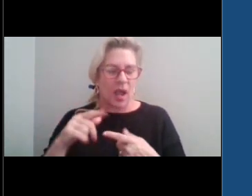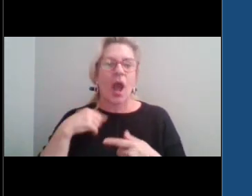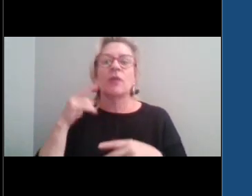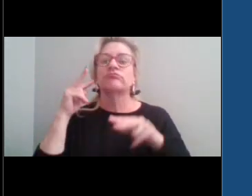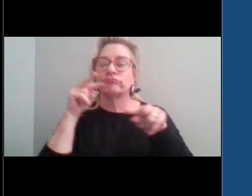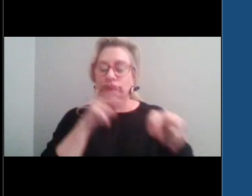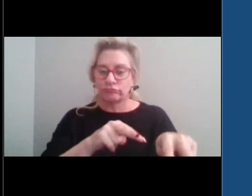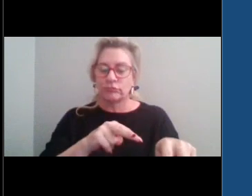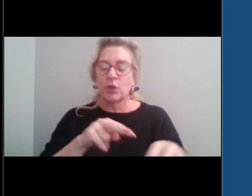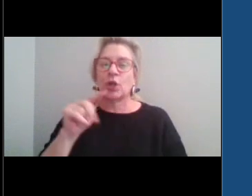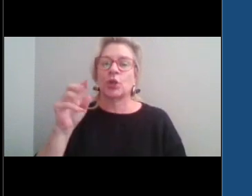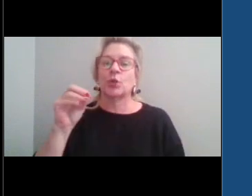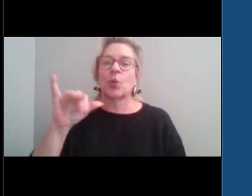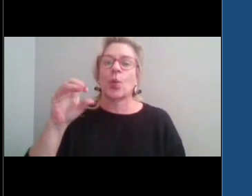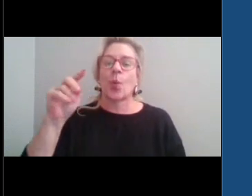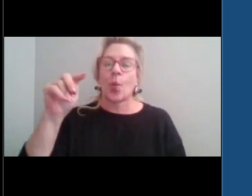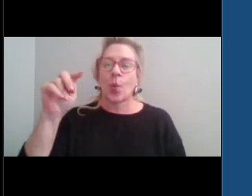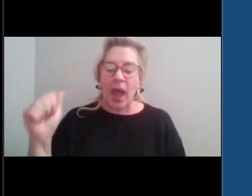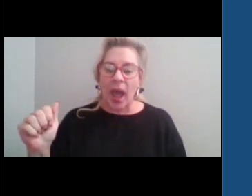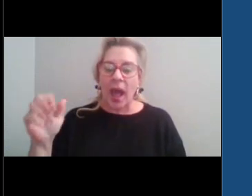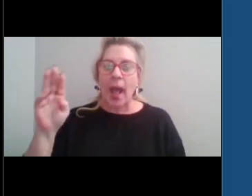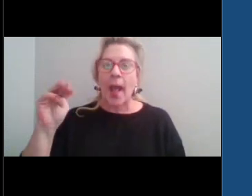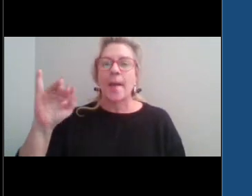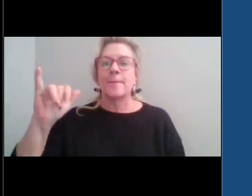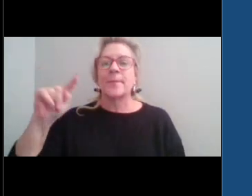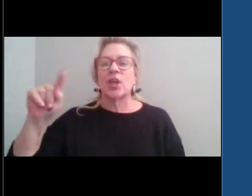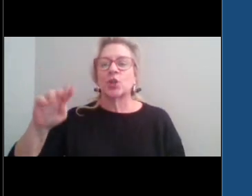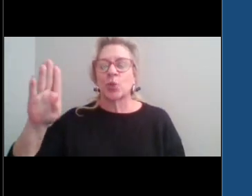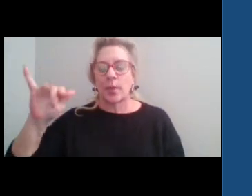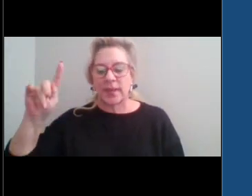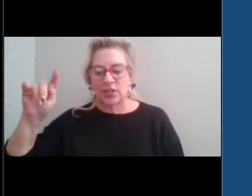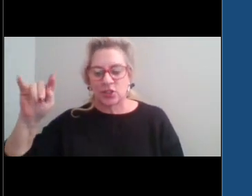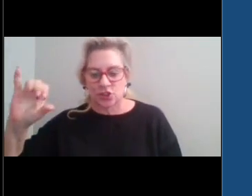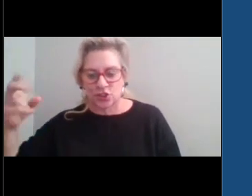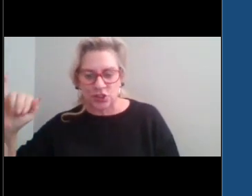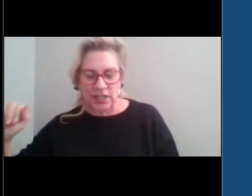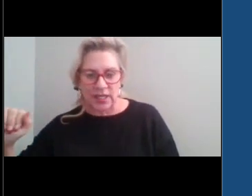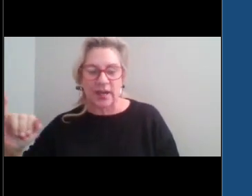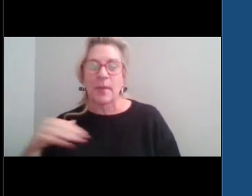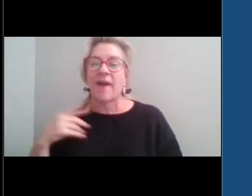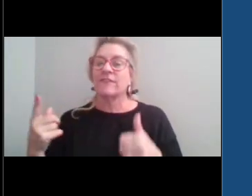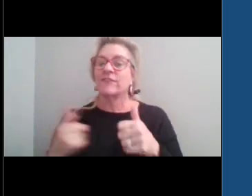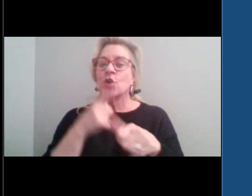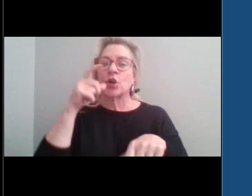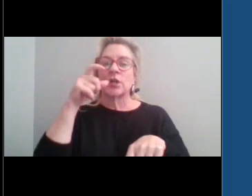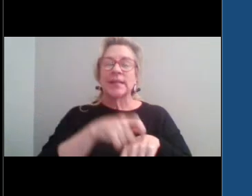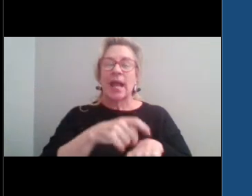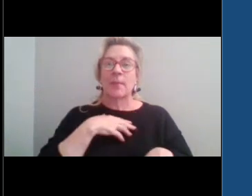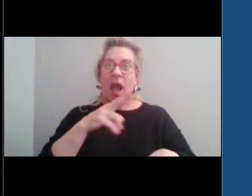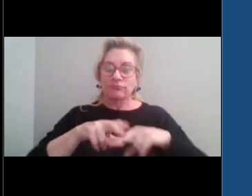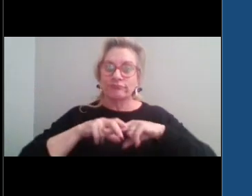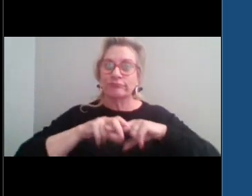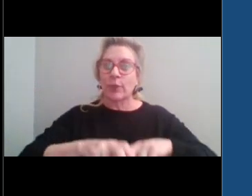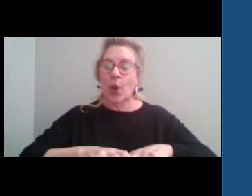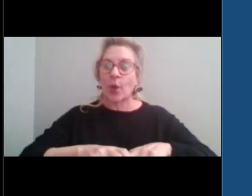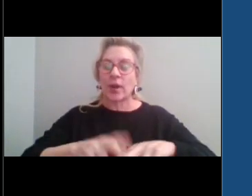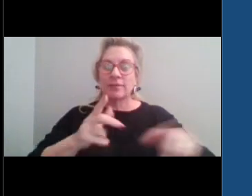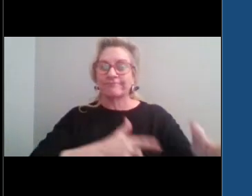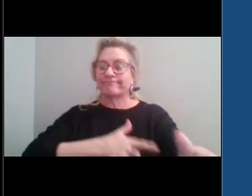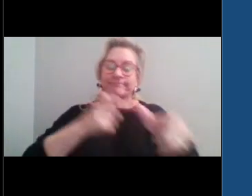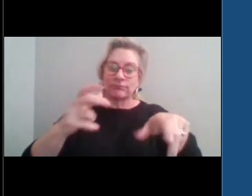Mitsubishi headquarters, and for the first time, I got a chance to ride on a Shinkansen high-speed rail.